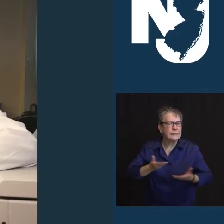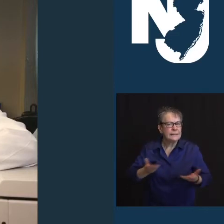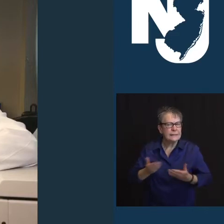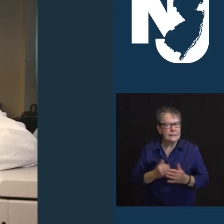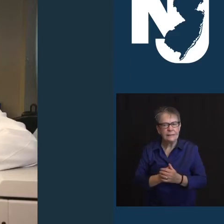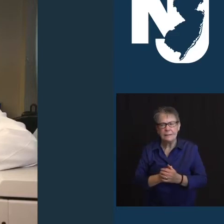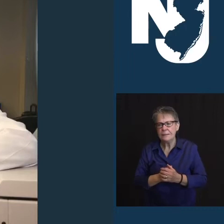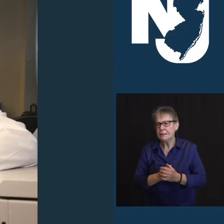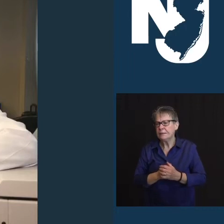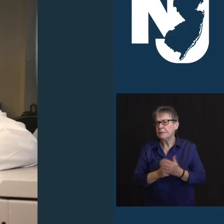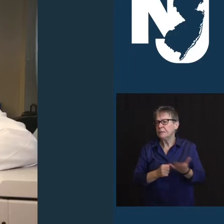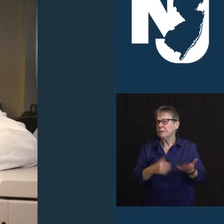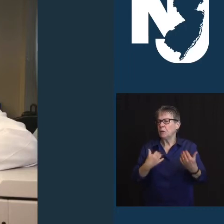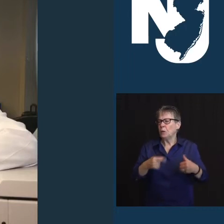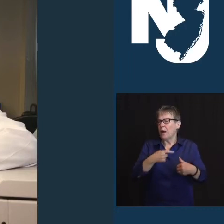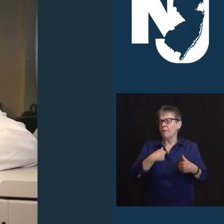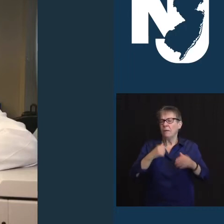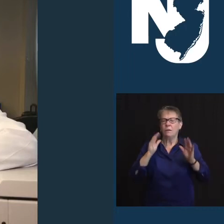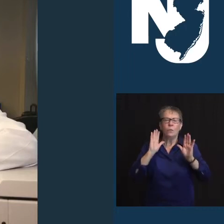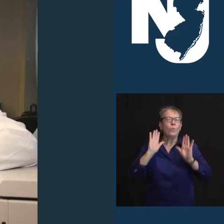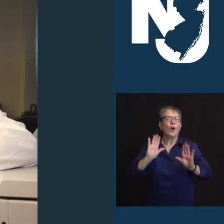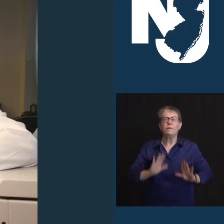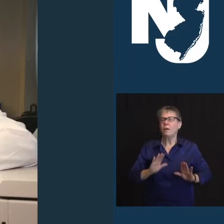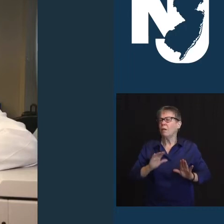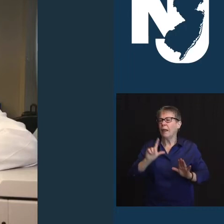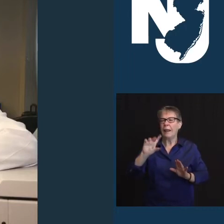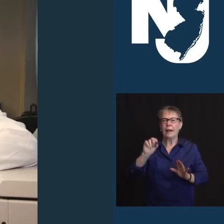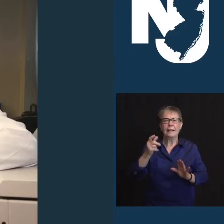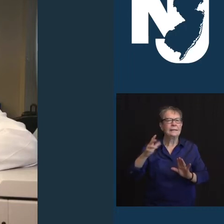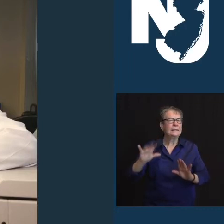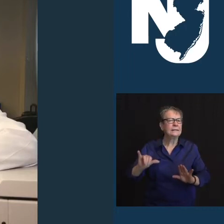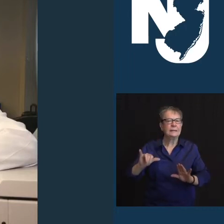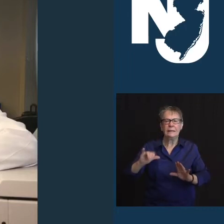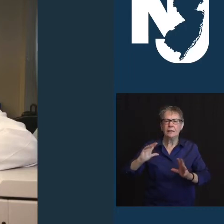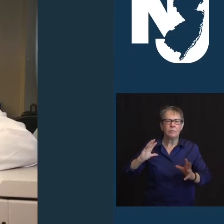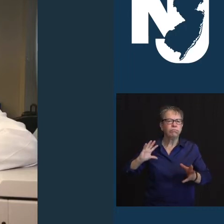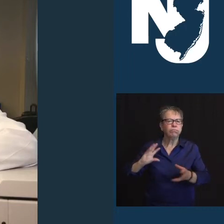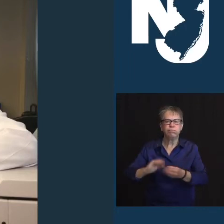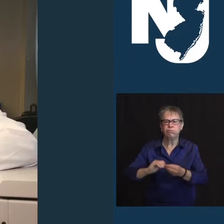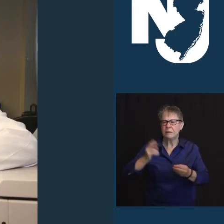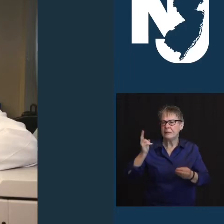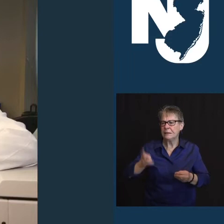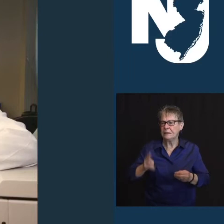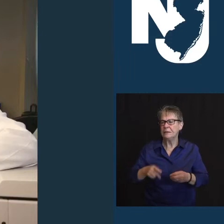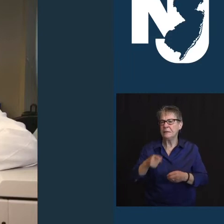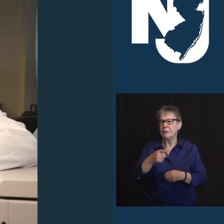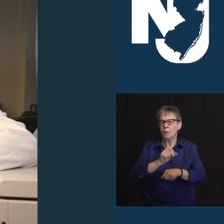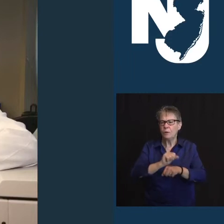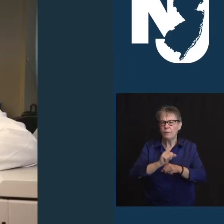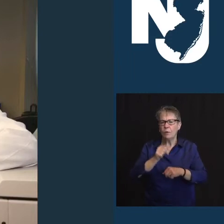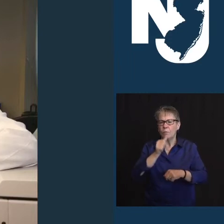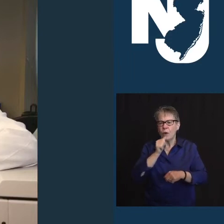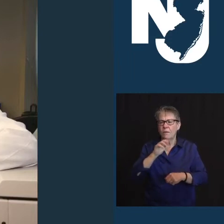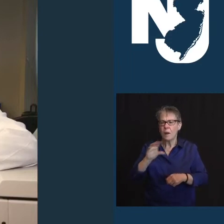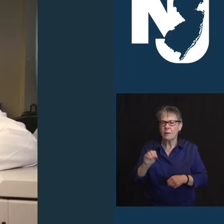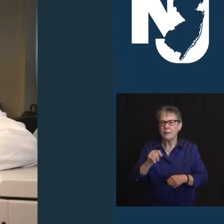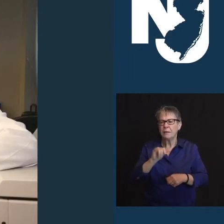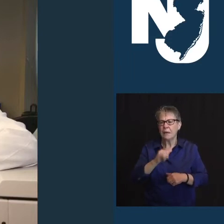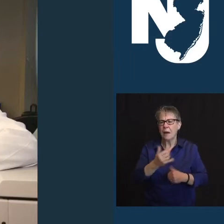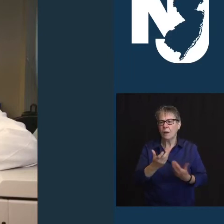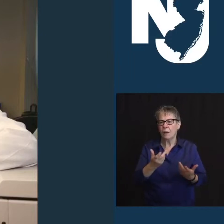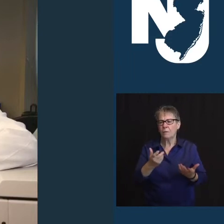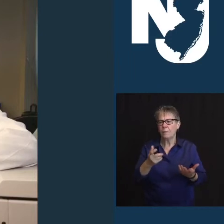RUCDR Infinite Biologics, which over the summer he helped take private and which is today known as Infinity Biologics